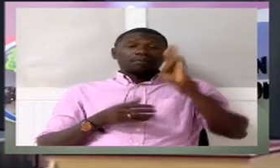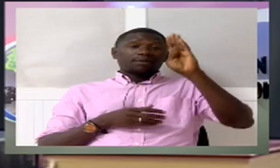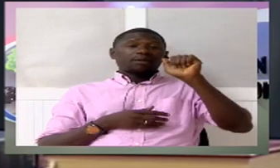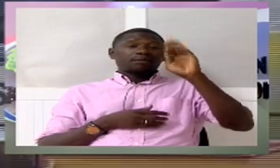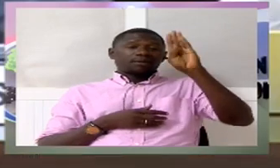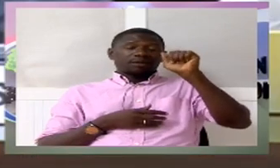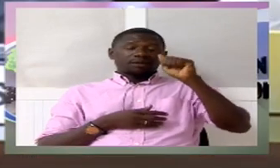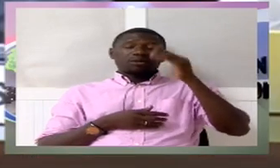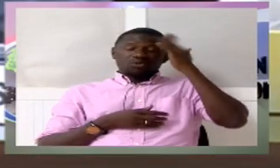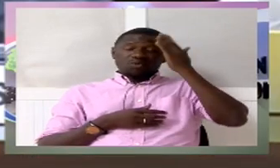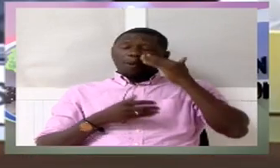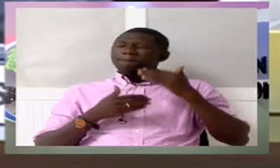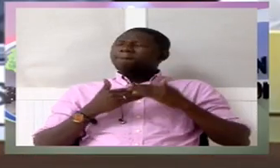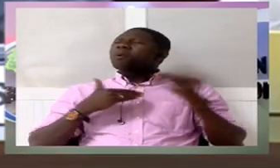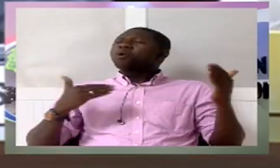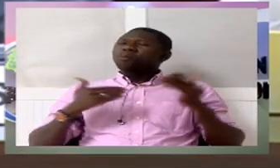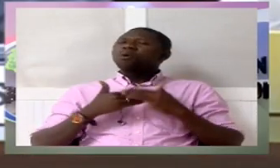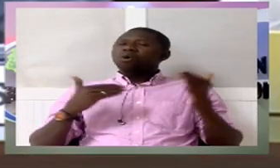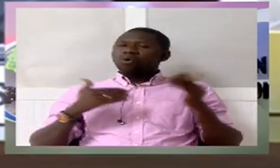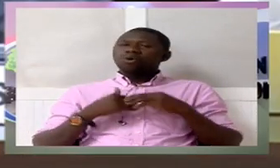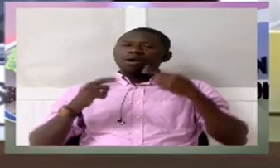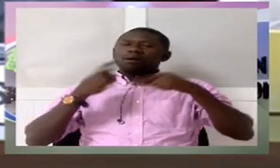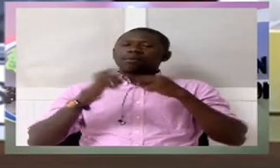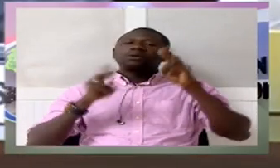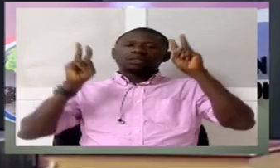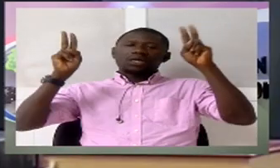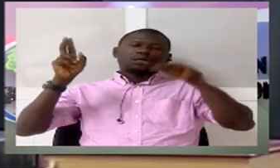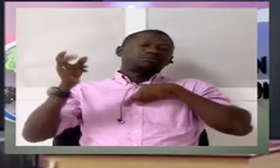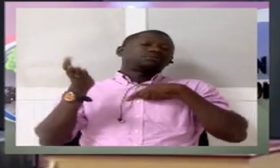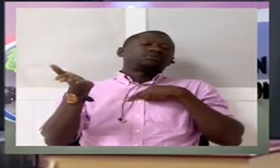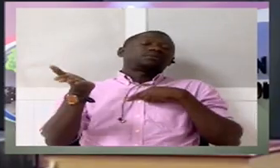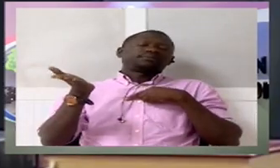lot. Kadu nyinkamalako Baba Job ay kujamale long. About him.